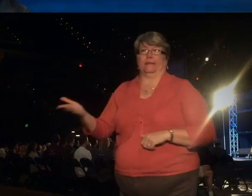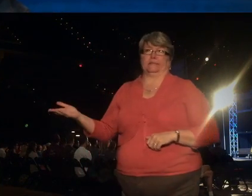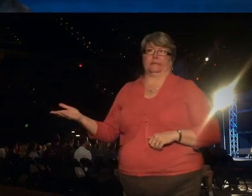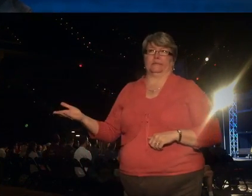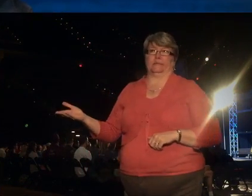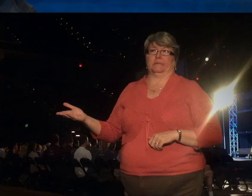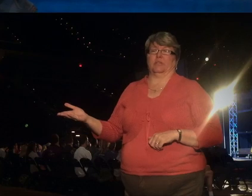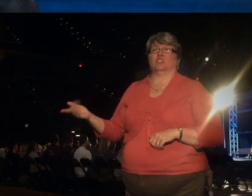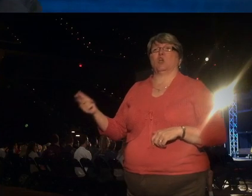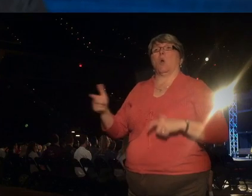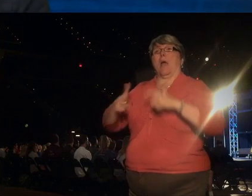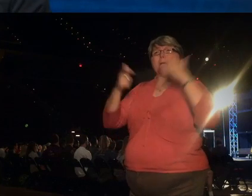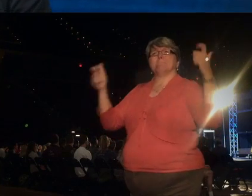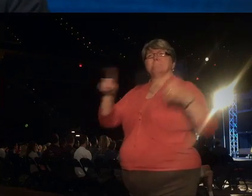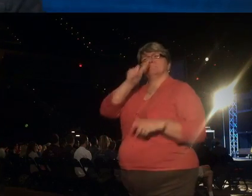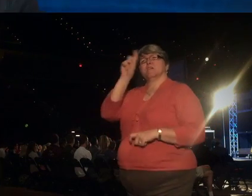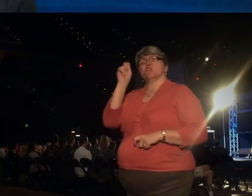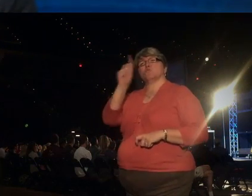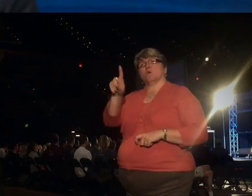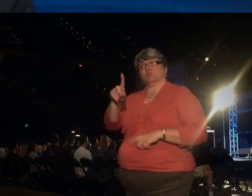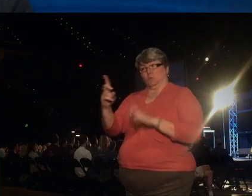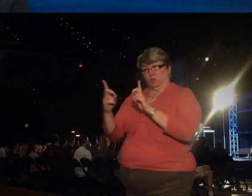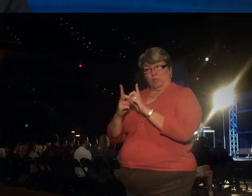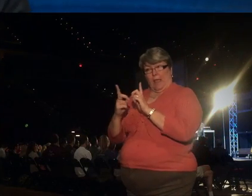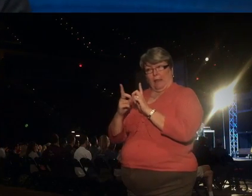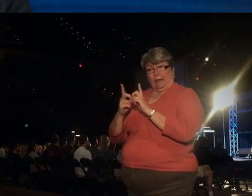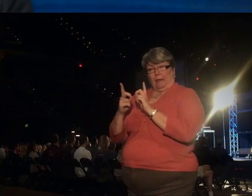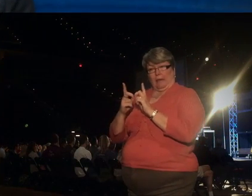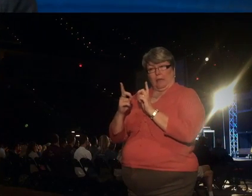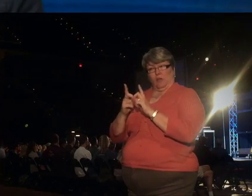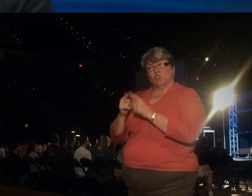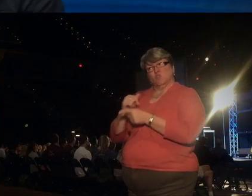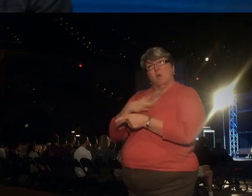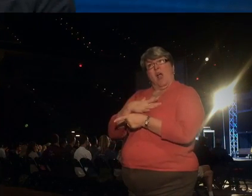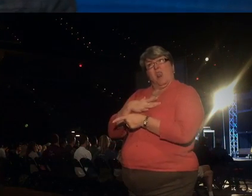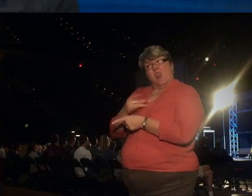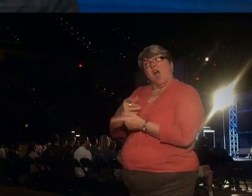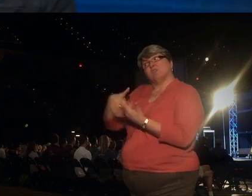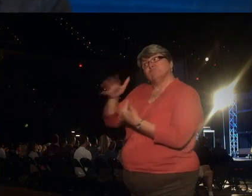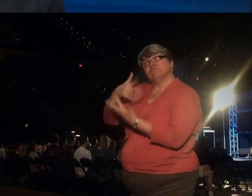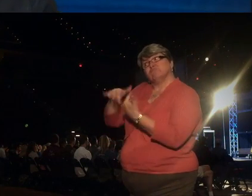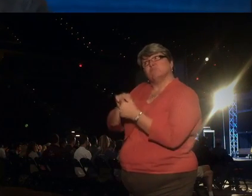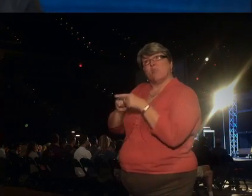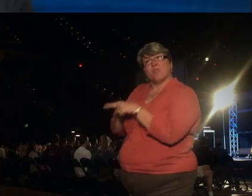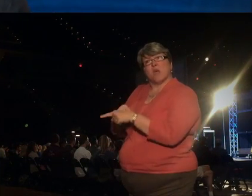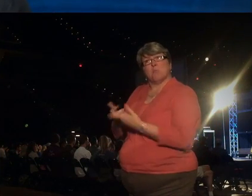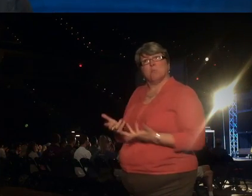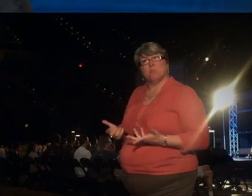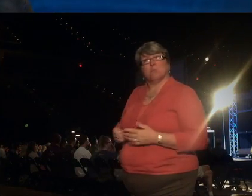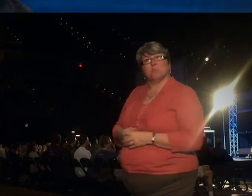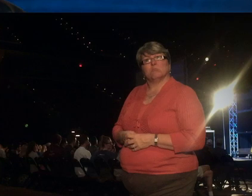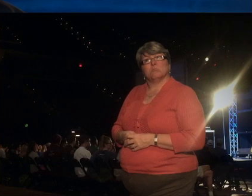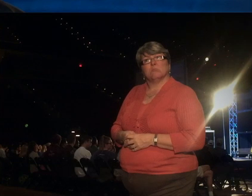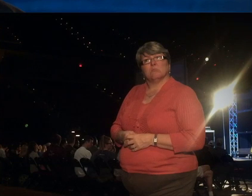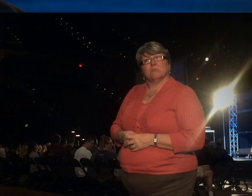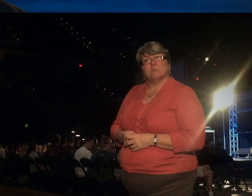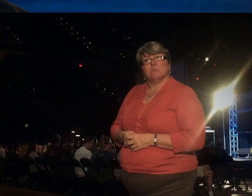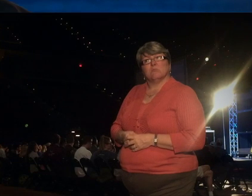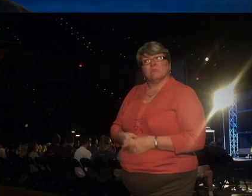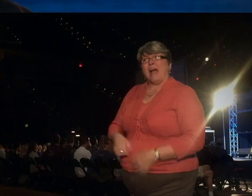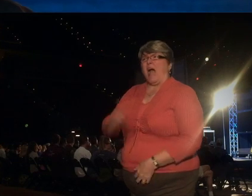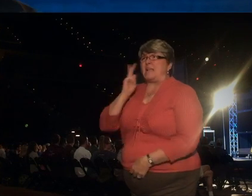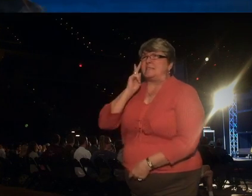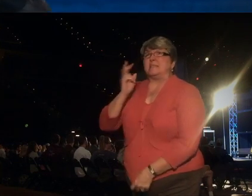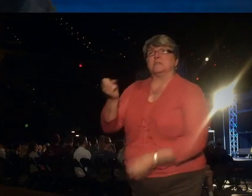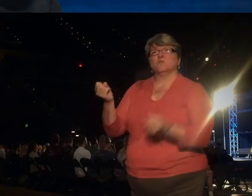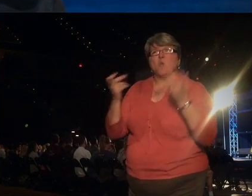question is, when you're dating someone, do I like hanging out with them? I see so many people that stay